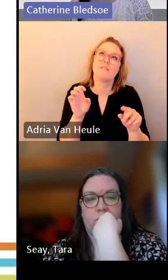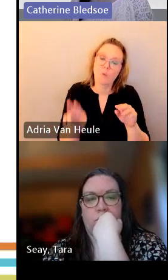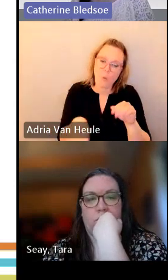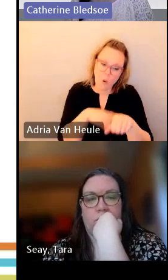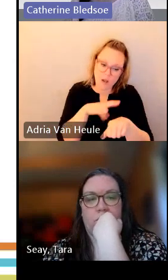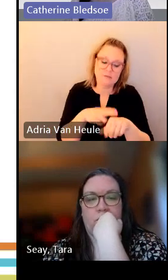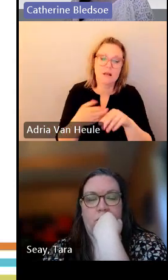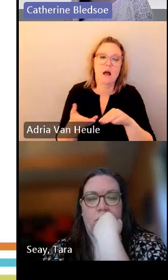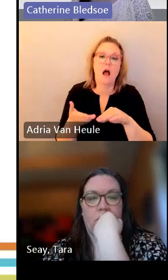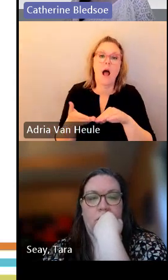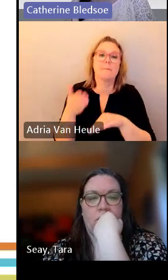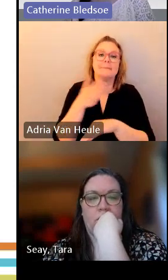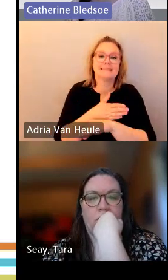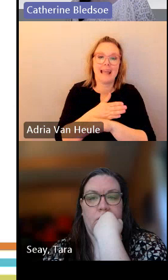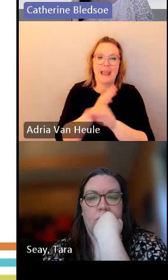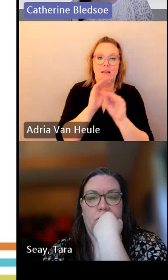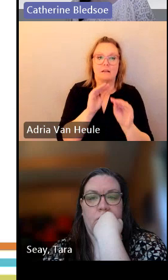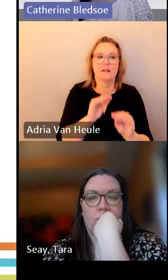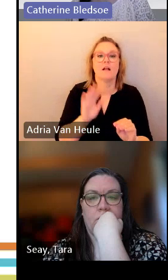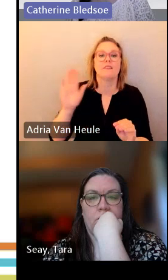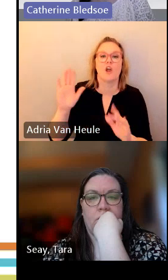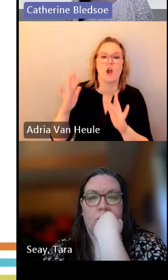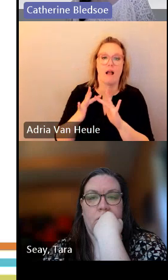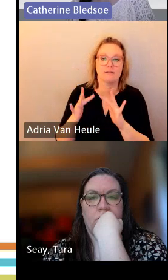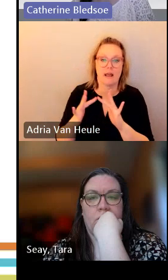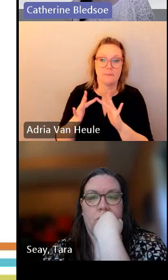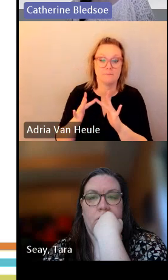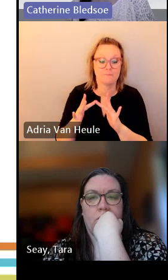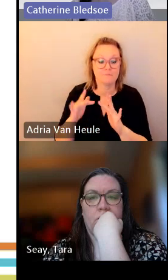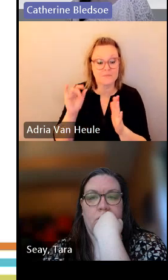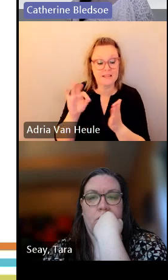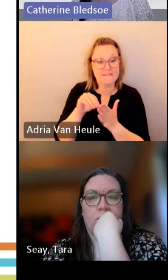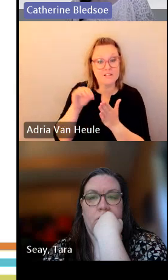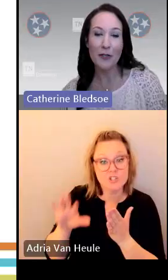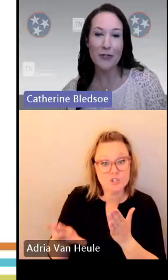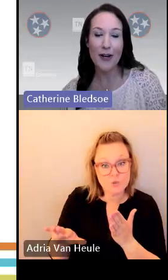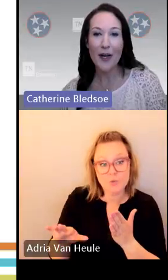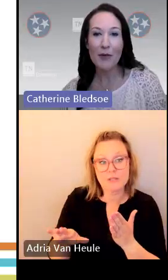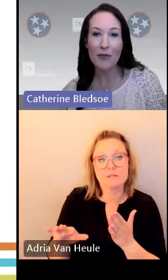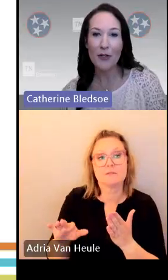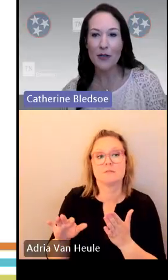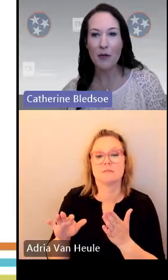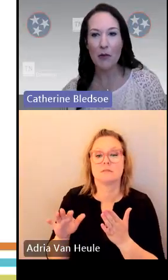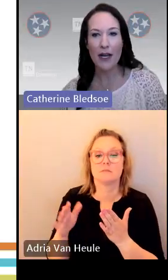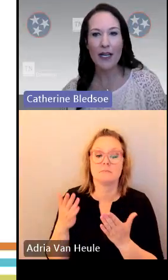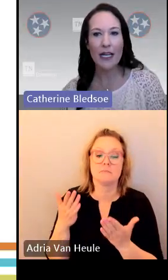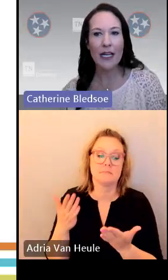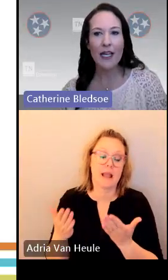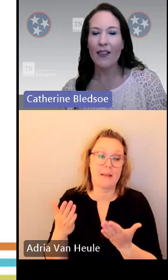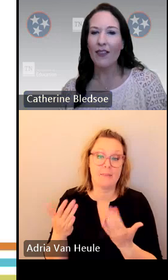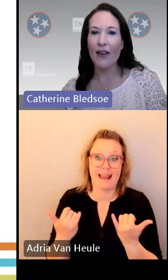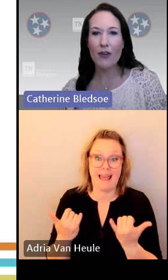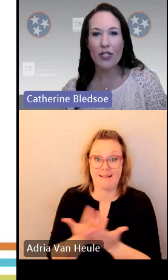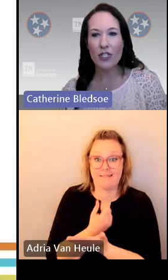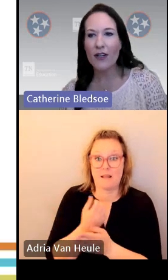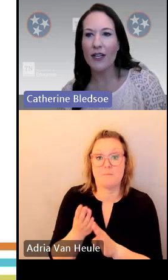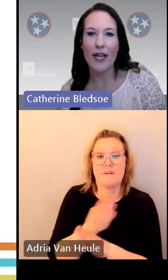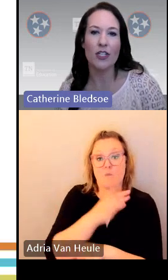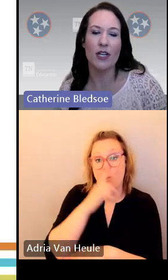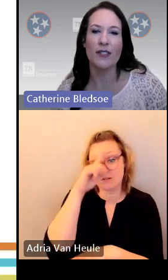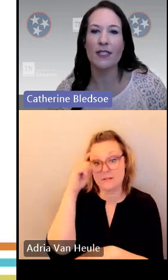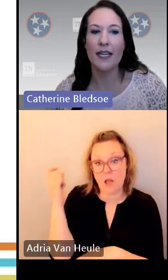So while teachers familiar with former students remain available in the buildings right now before summer break,